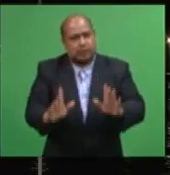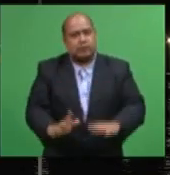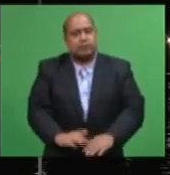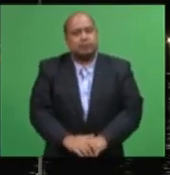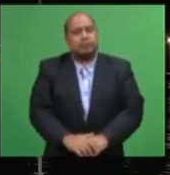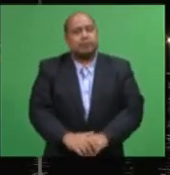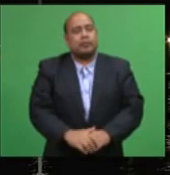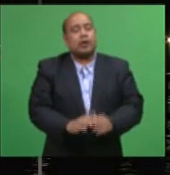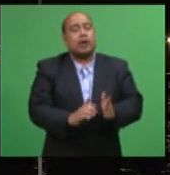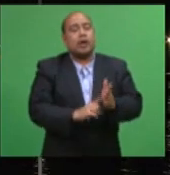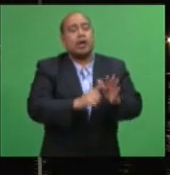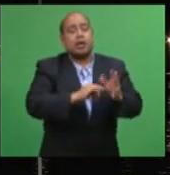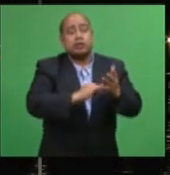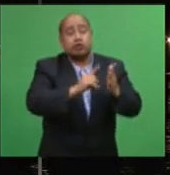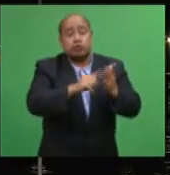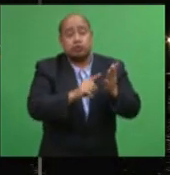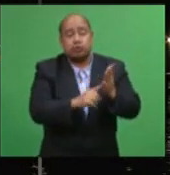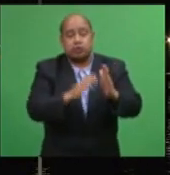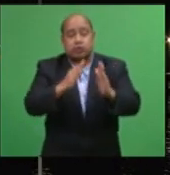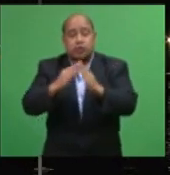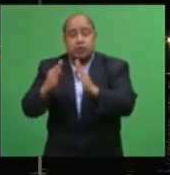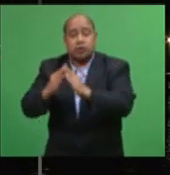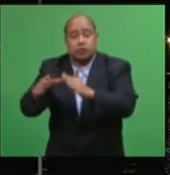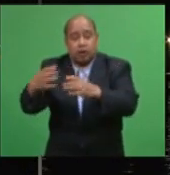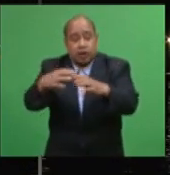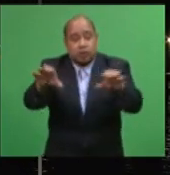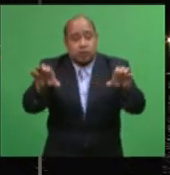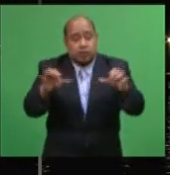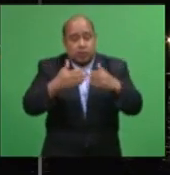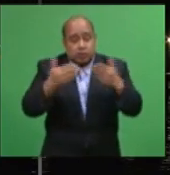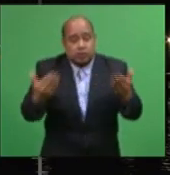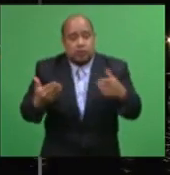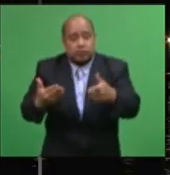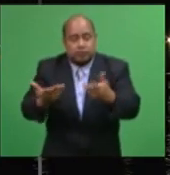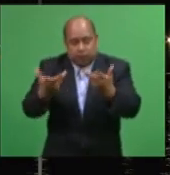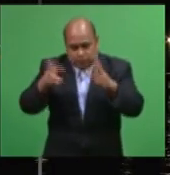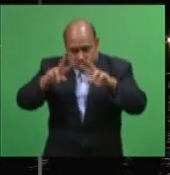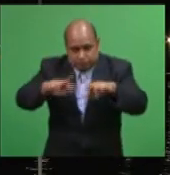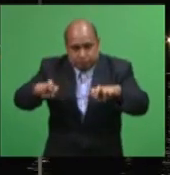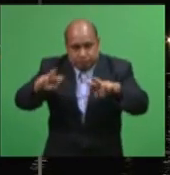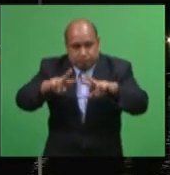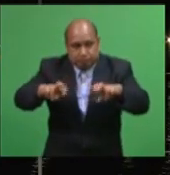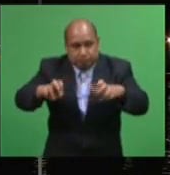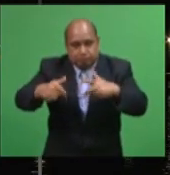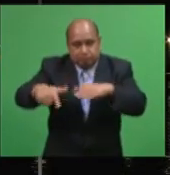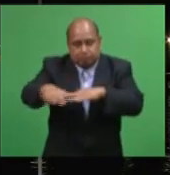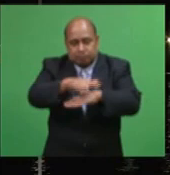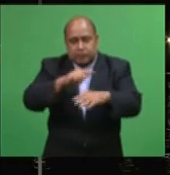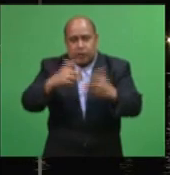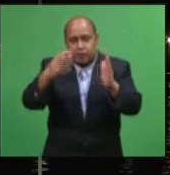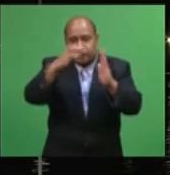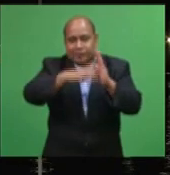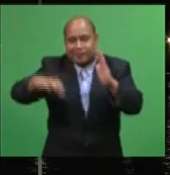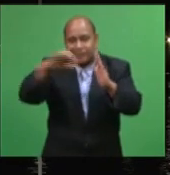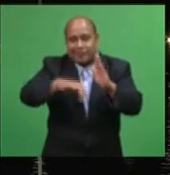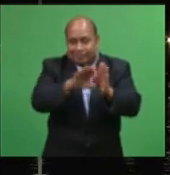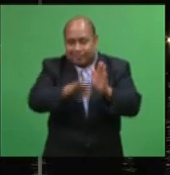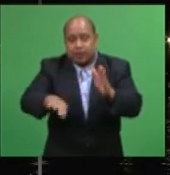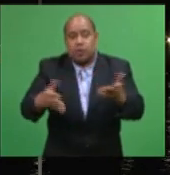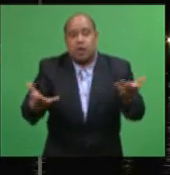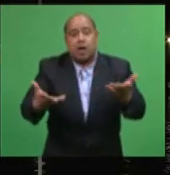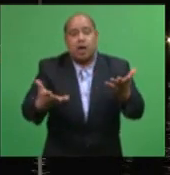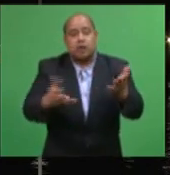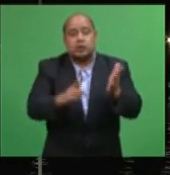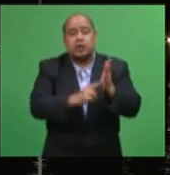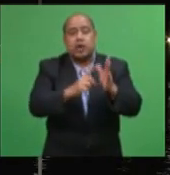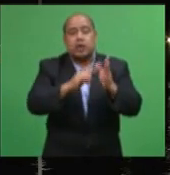now carrying out a detailed investigation into the landslide and illegal excavation at Newtown Nasinu. The council has